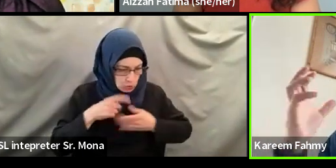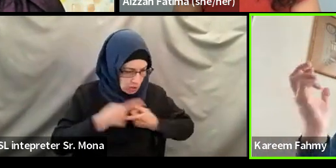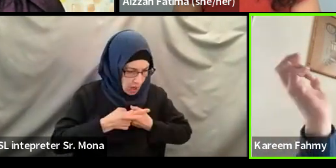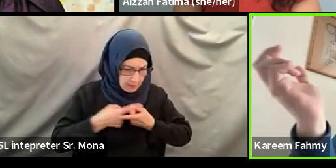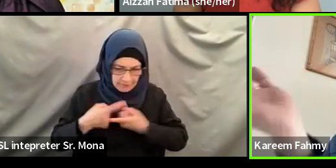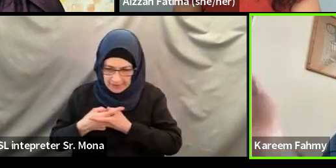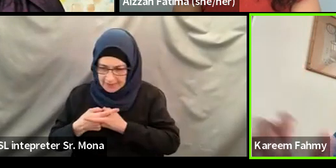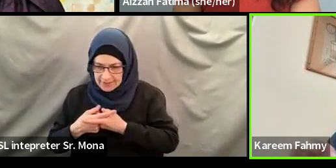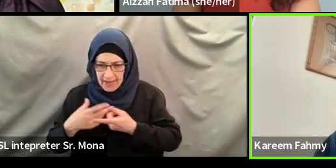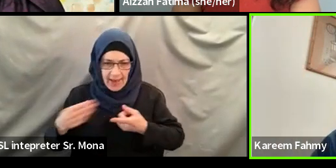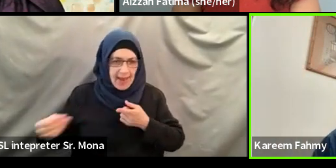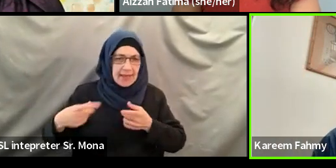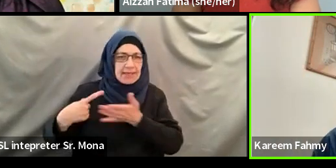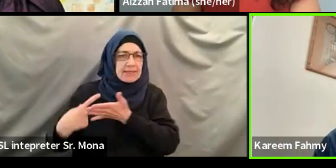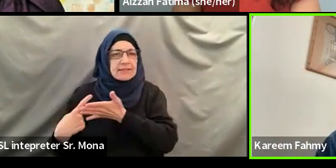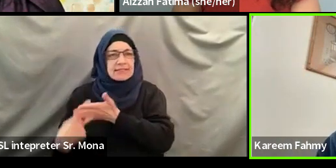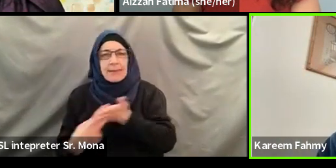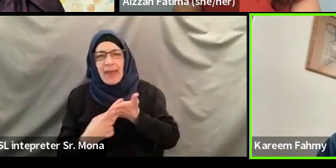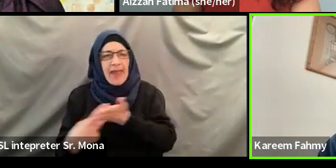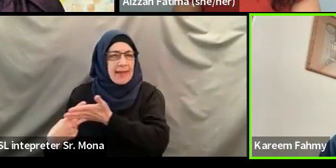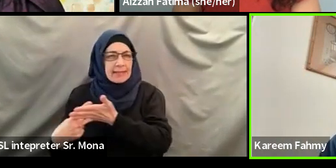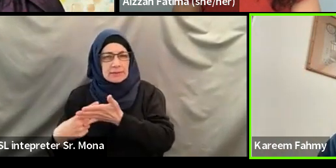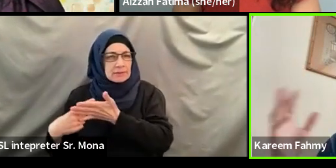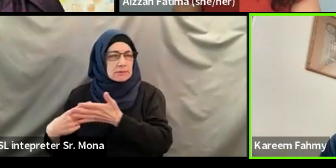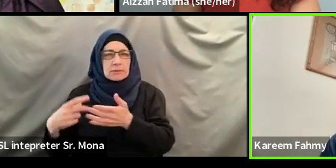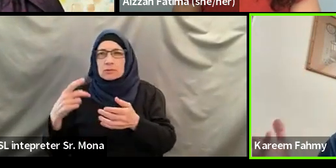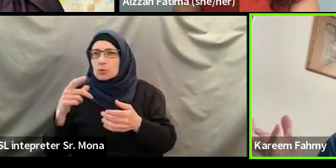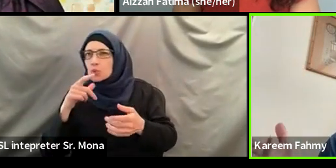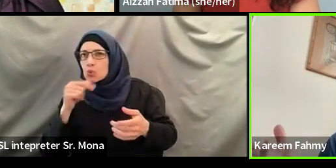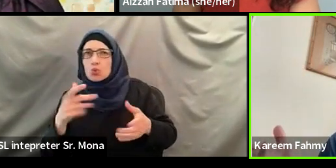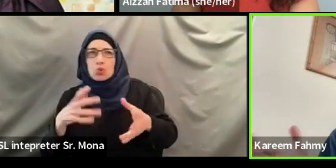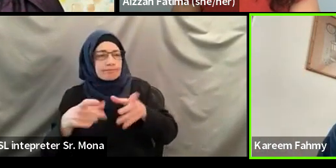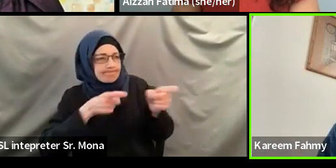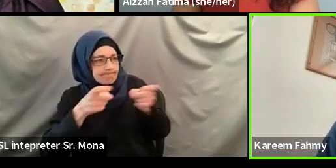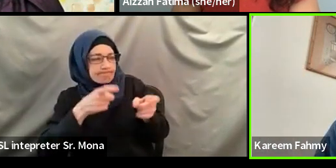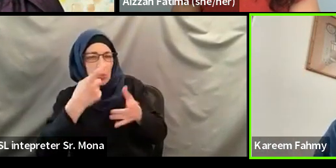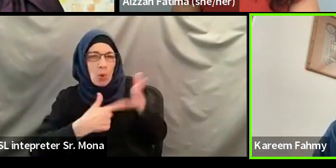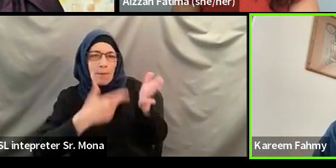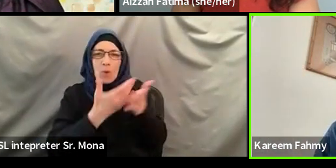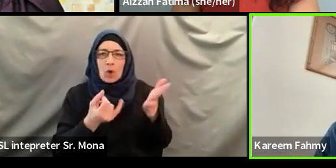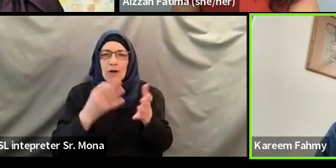who holds what part of the story. And I think